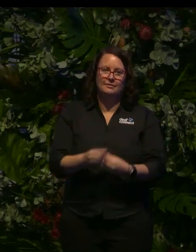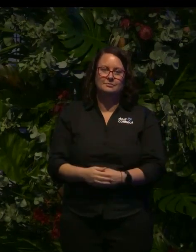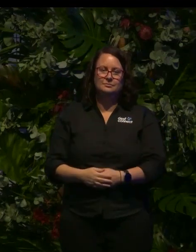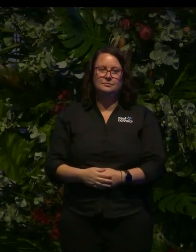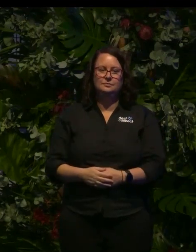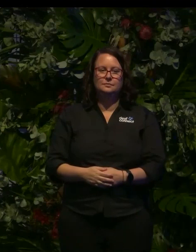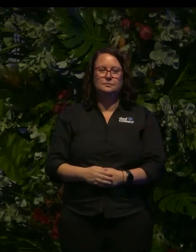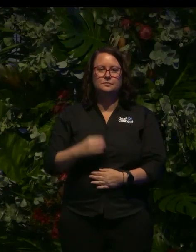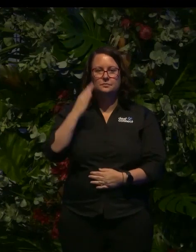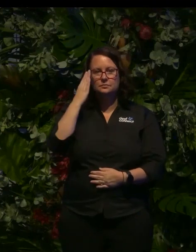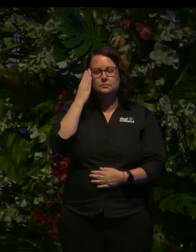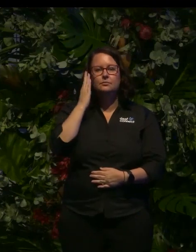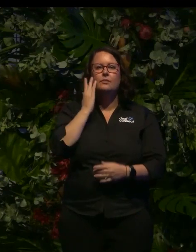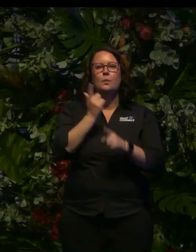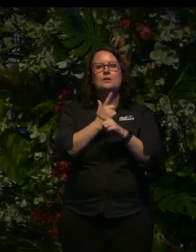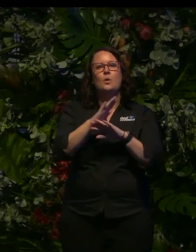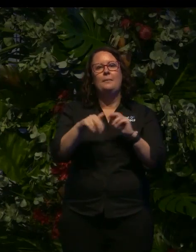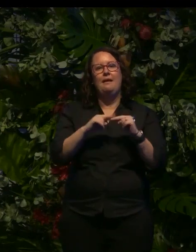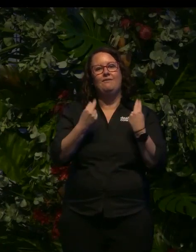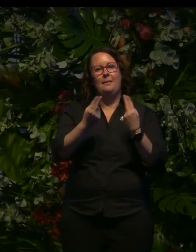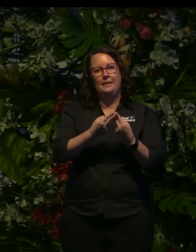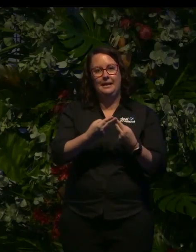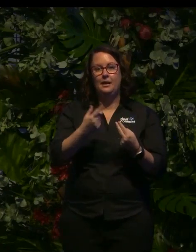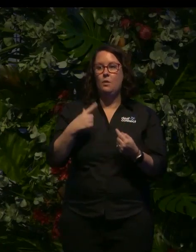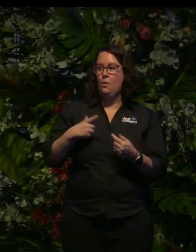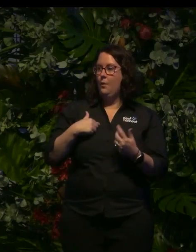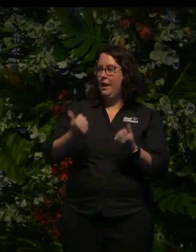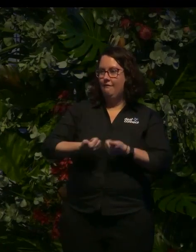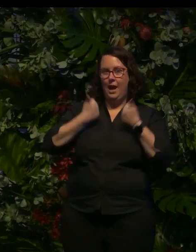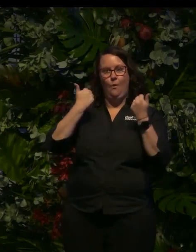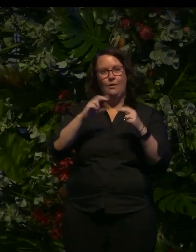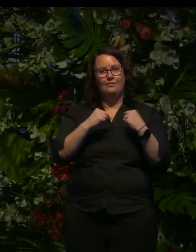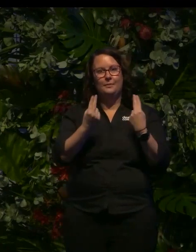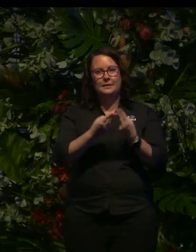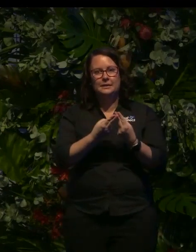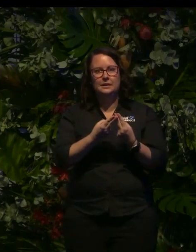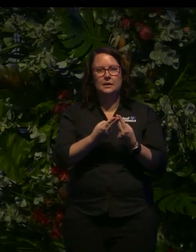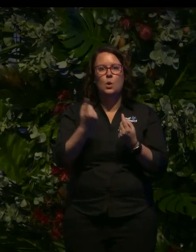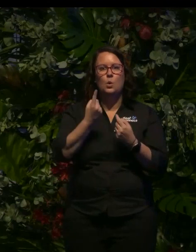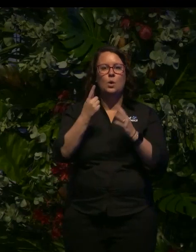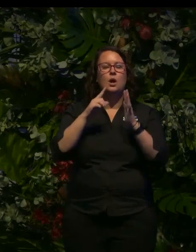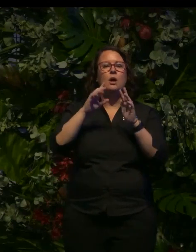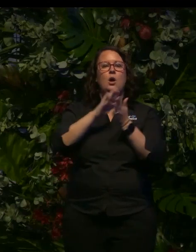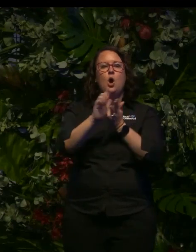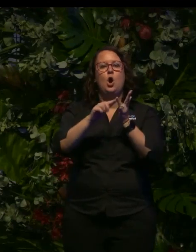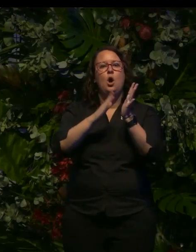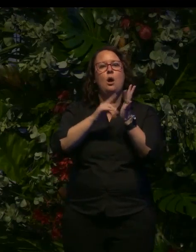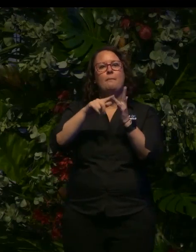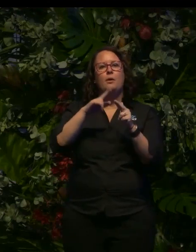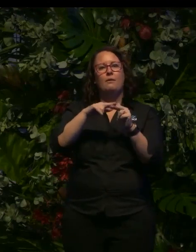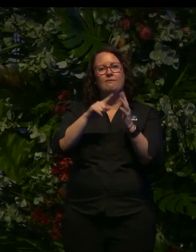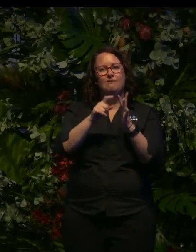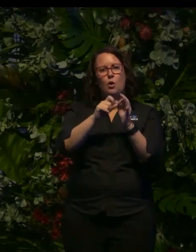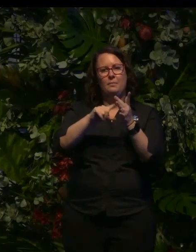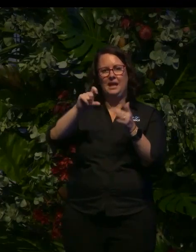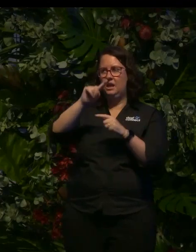family, when we're talking about family, one, we have our own family who are homophobic because of this society not